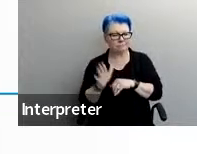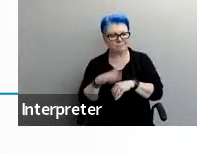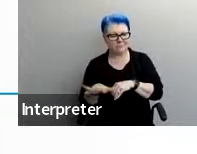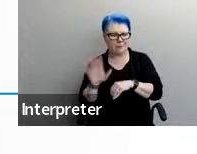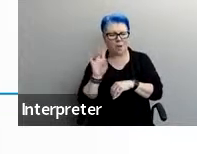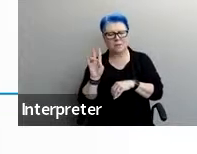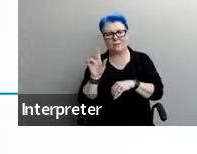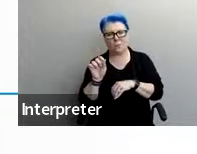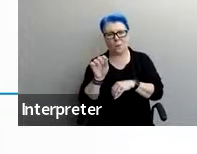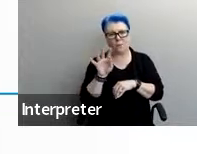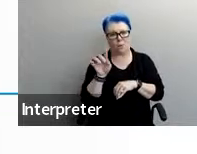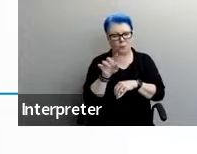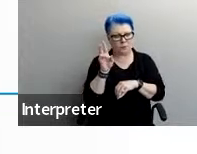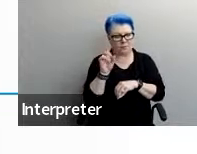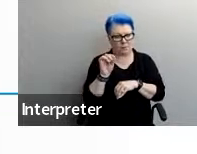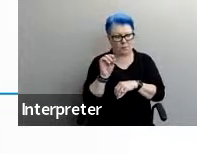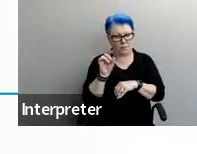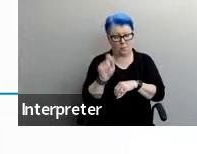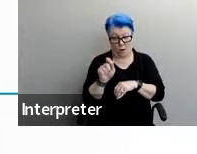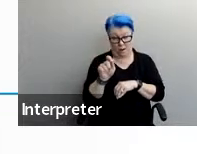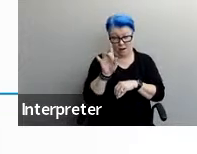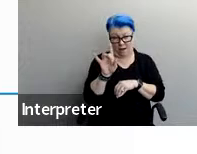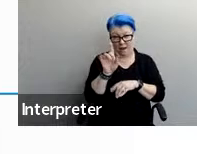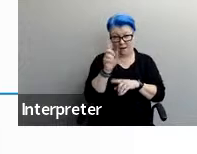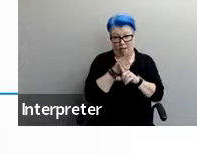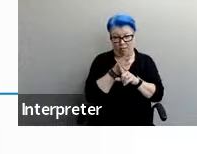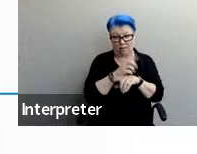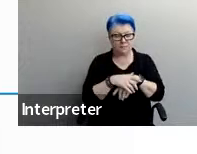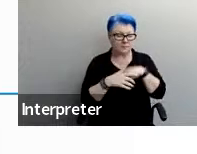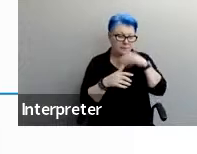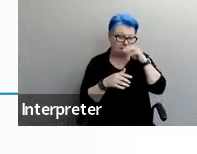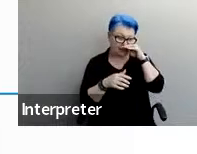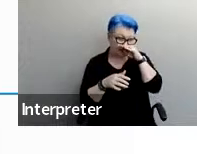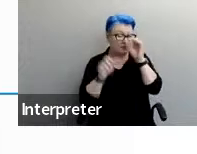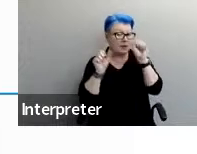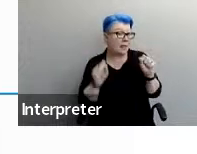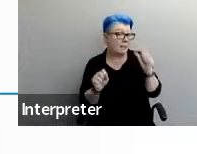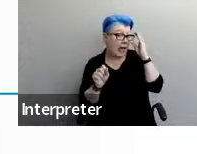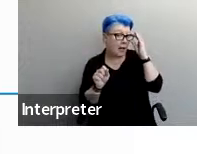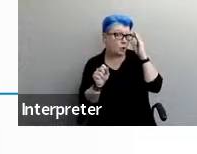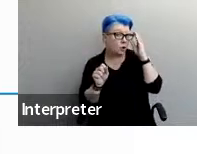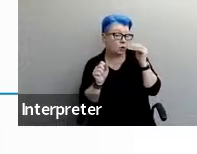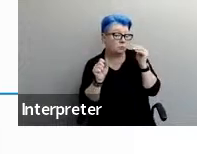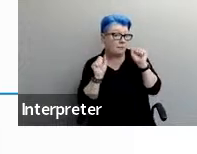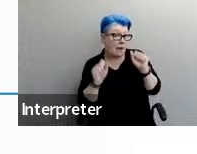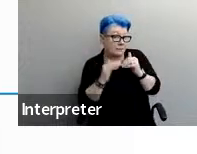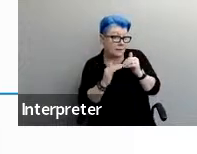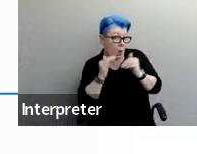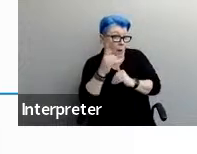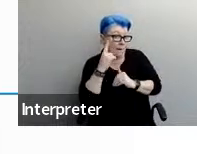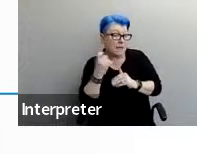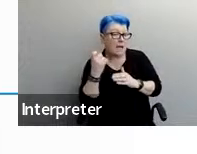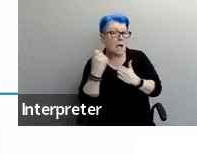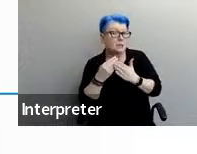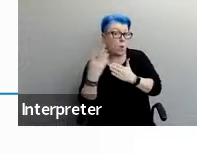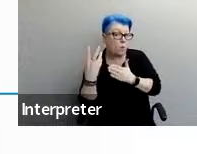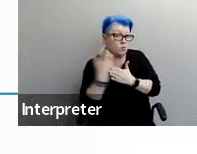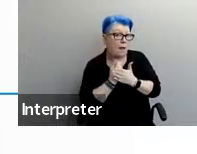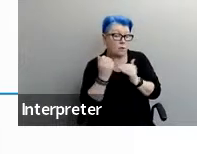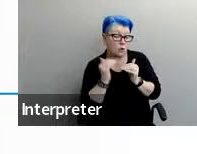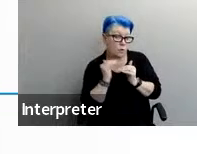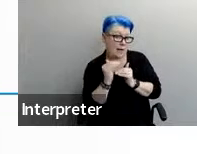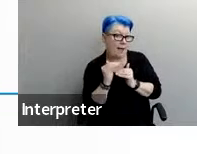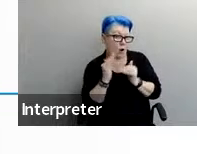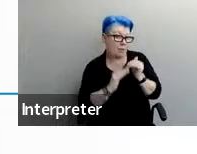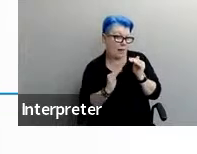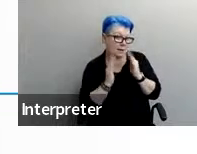Now, again, as we talked about earlier, that'll probably change. That has the opportunity to go up since revenue came in a little bit higher. But we'll continue to show that to